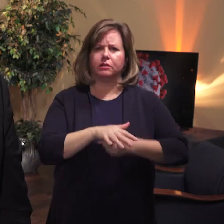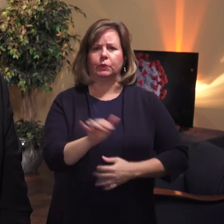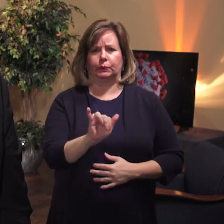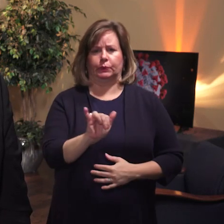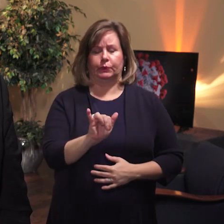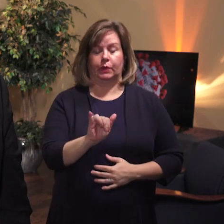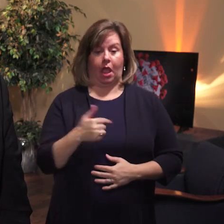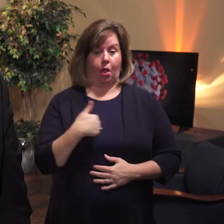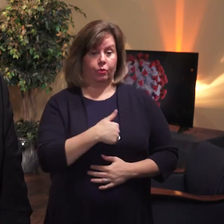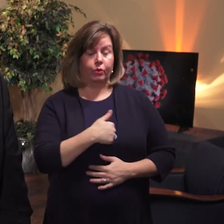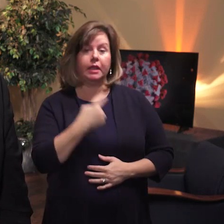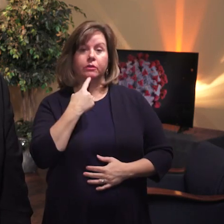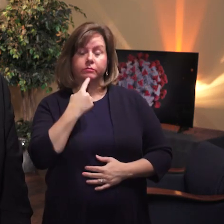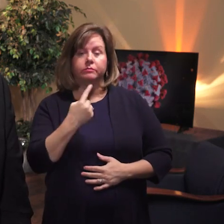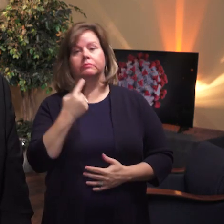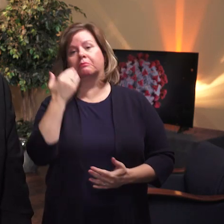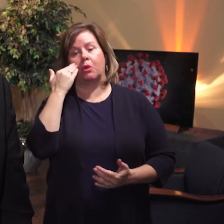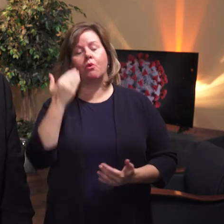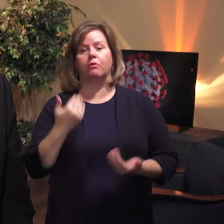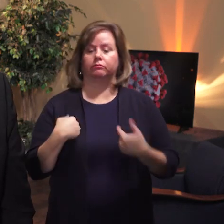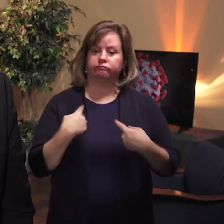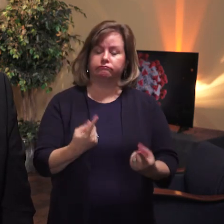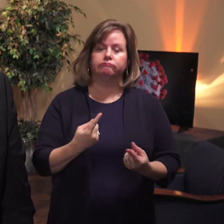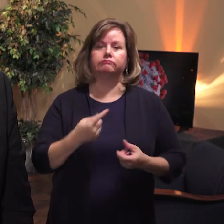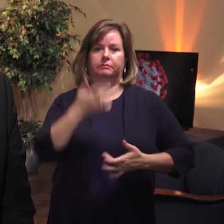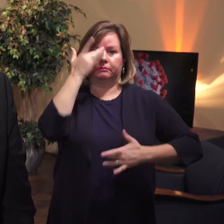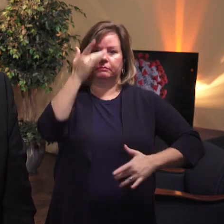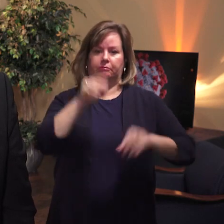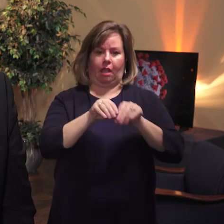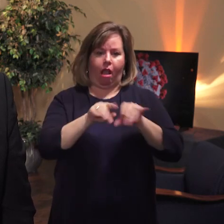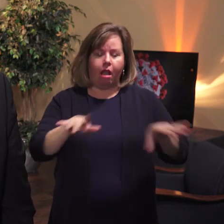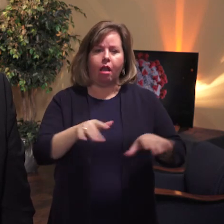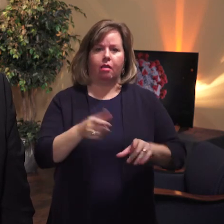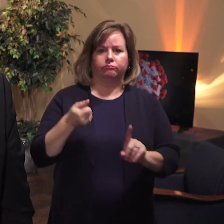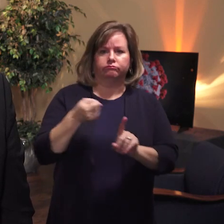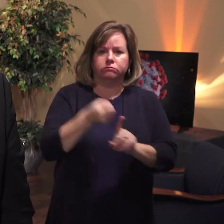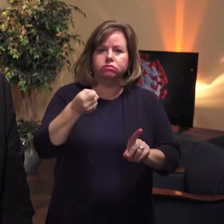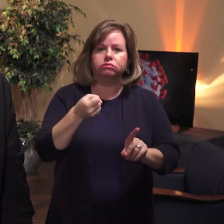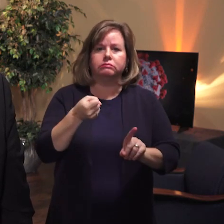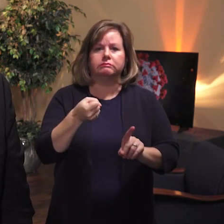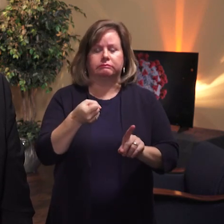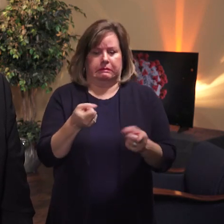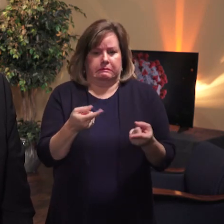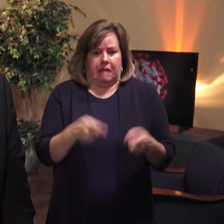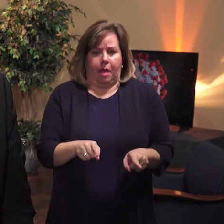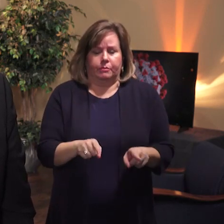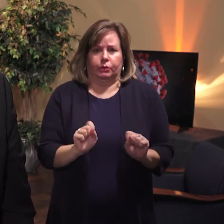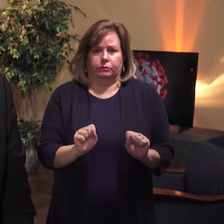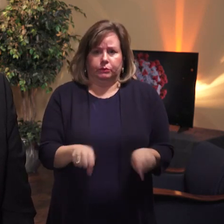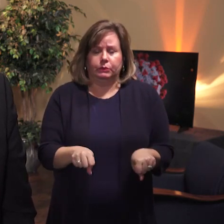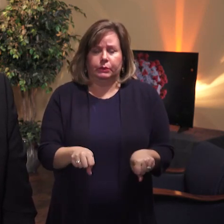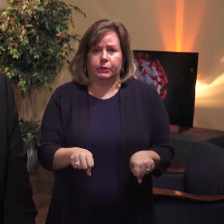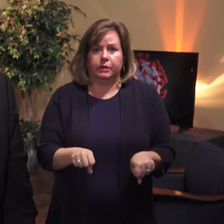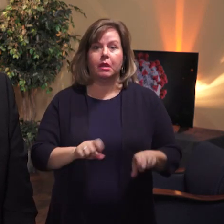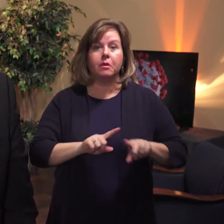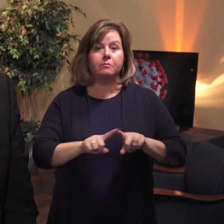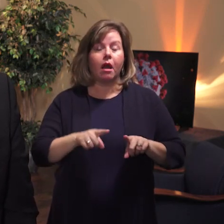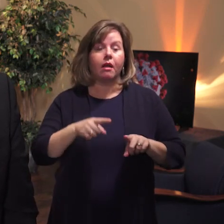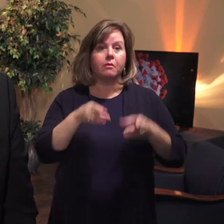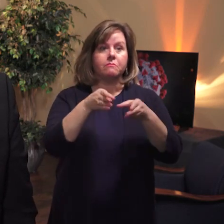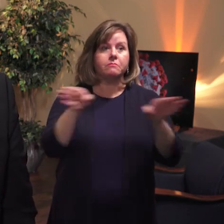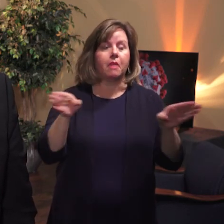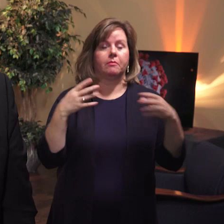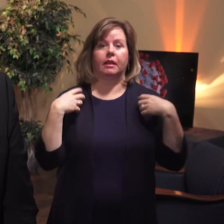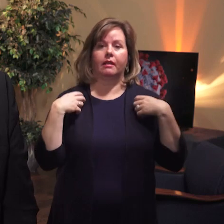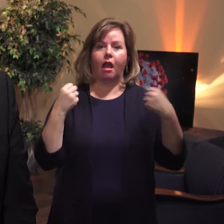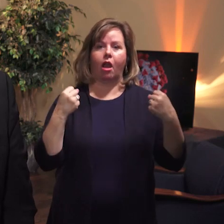that a pandemic like this is inevitable. And we've been saying that public health is national security. And for the